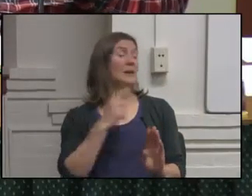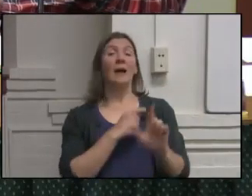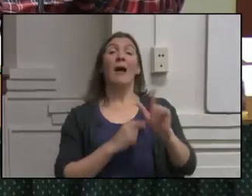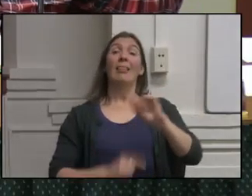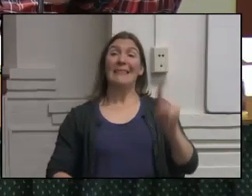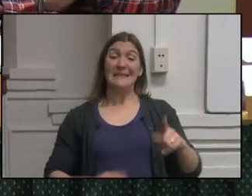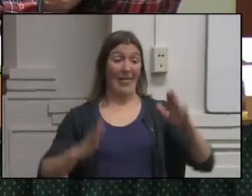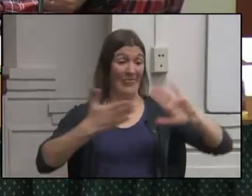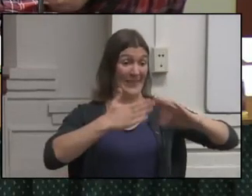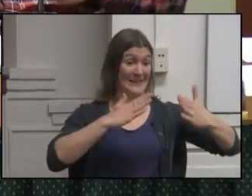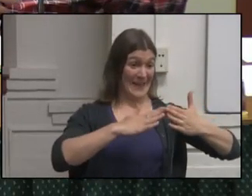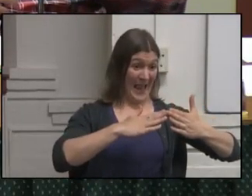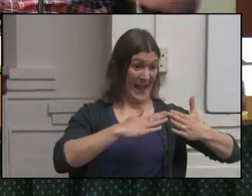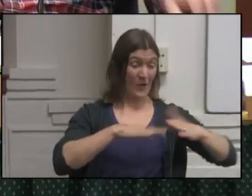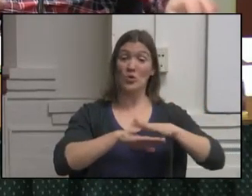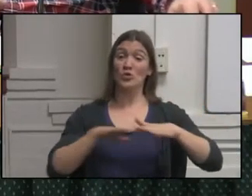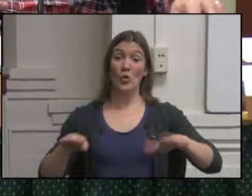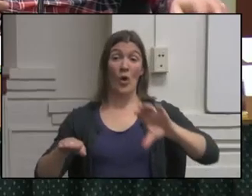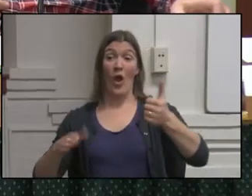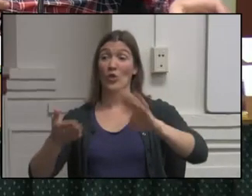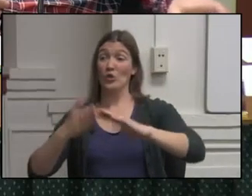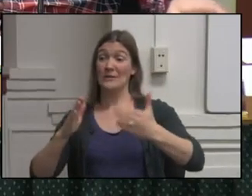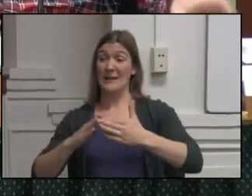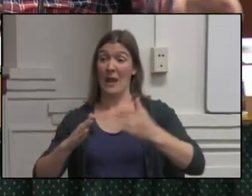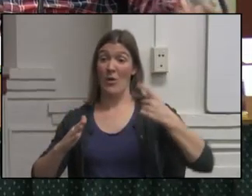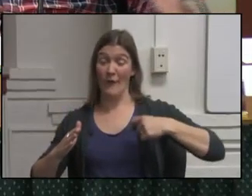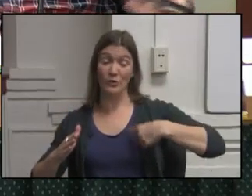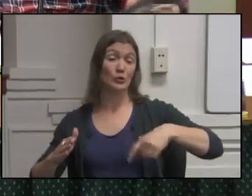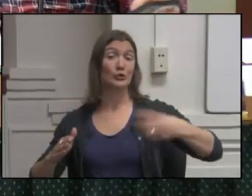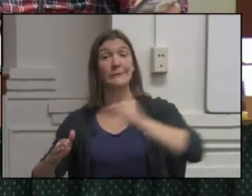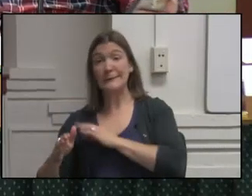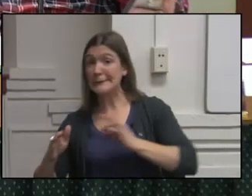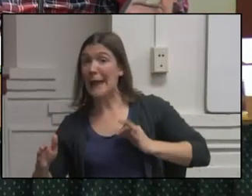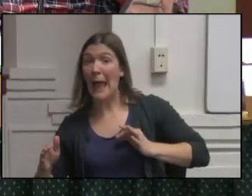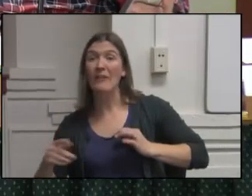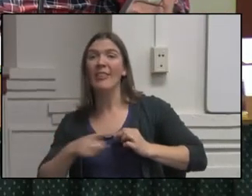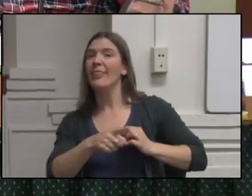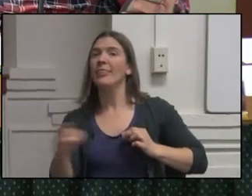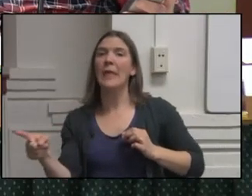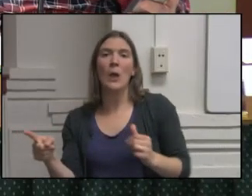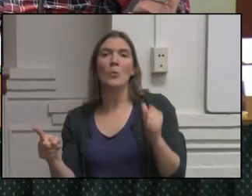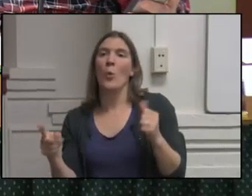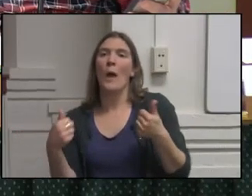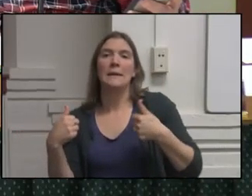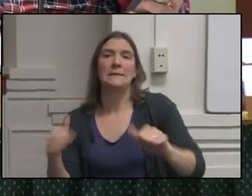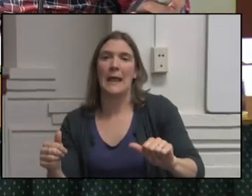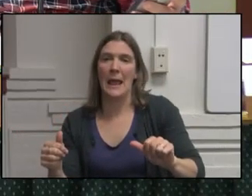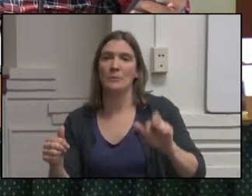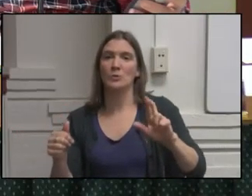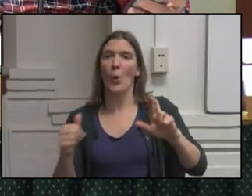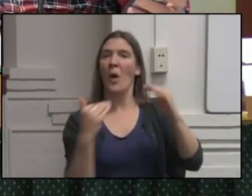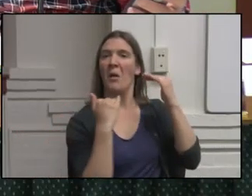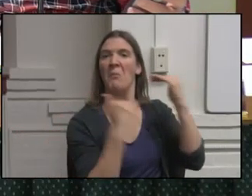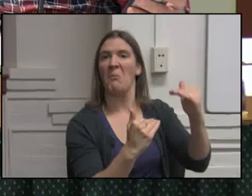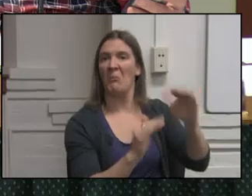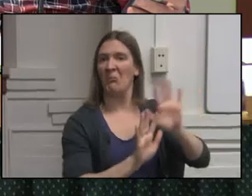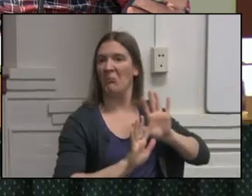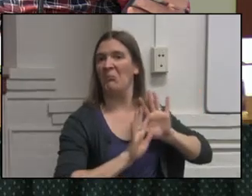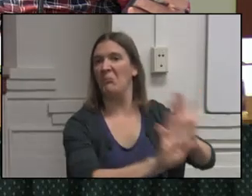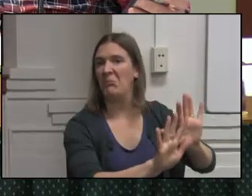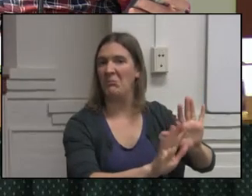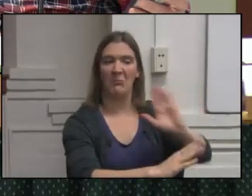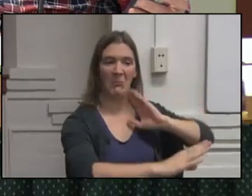the municipality nor any municipal officer or employee shall attempt or restrict